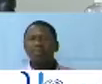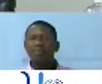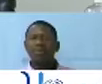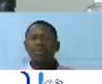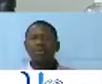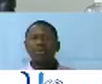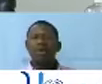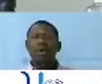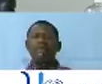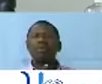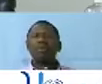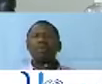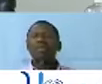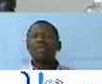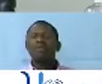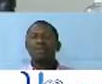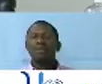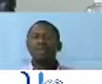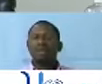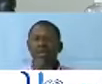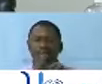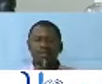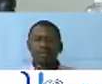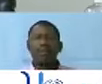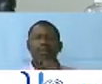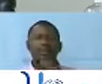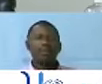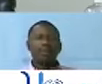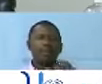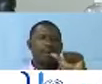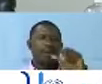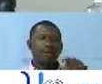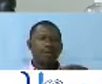Gueye? Antoumane Gueye was